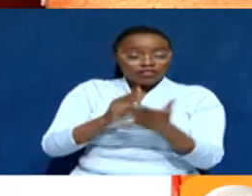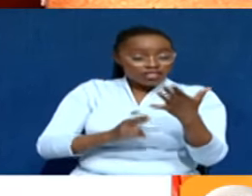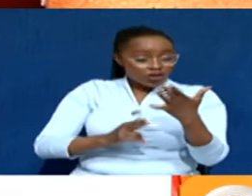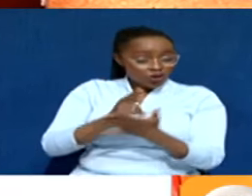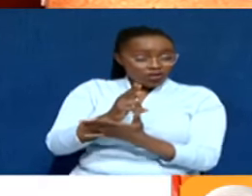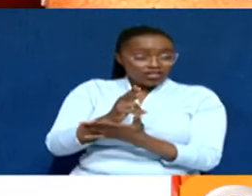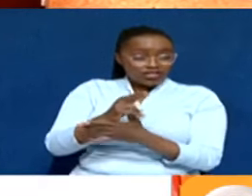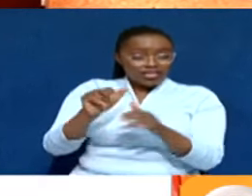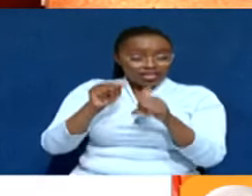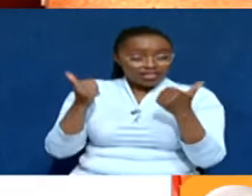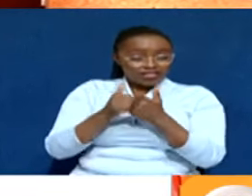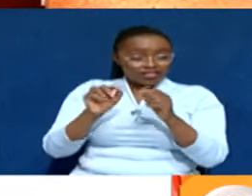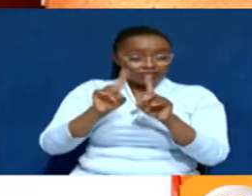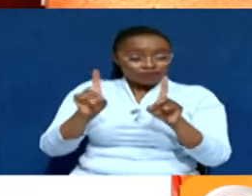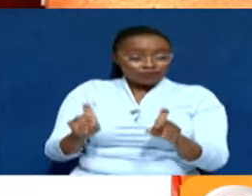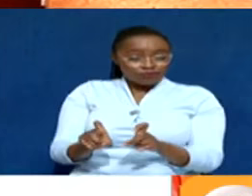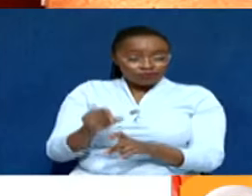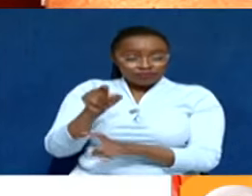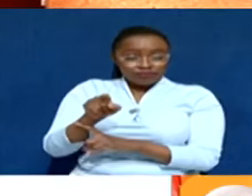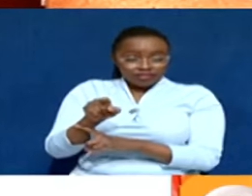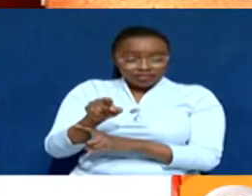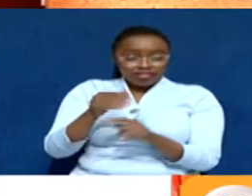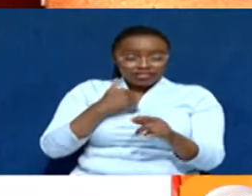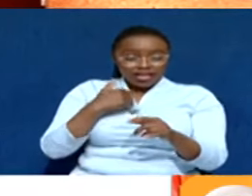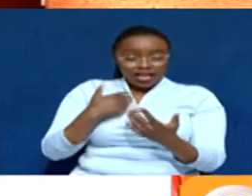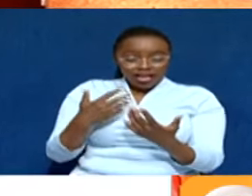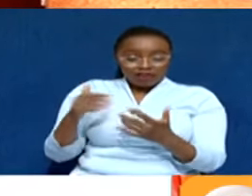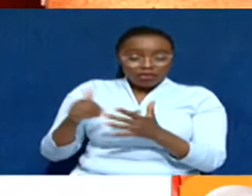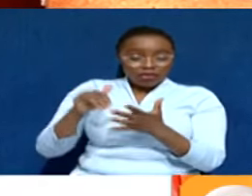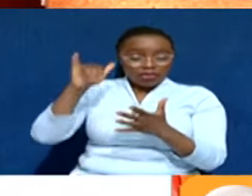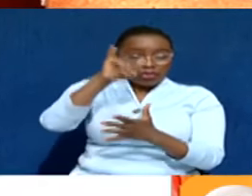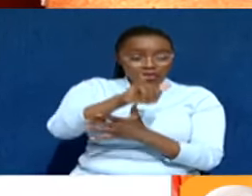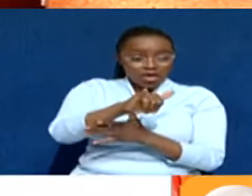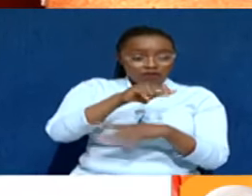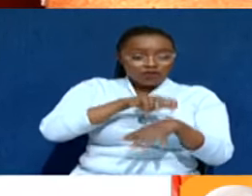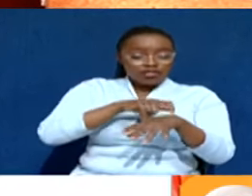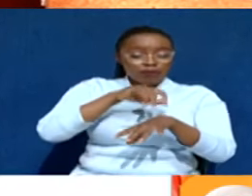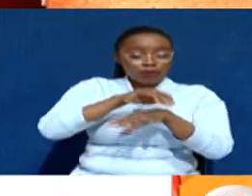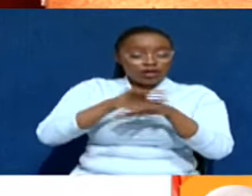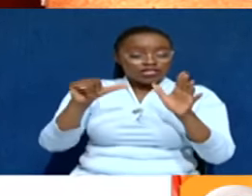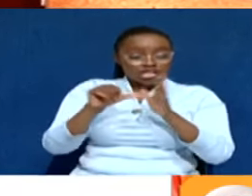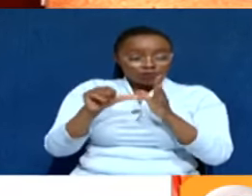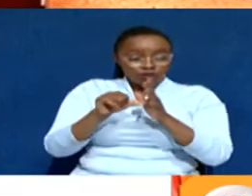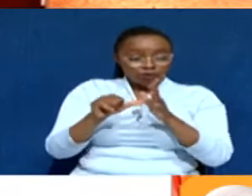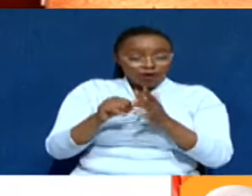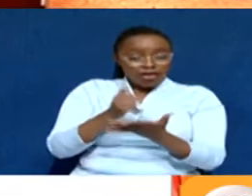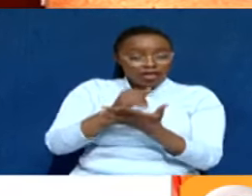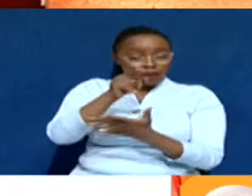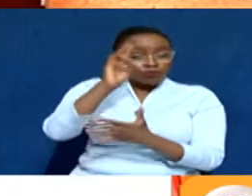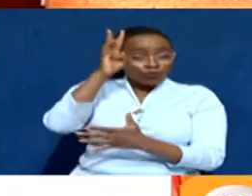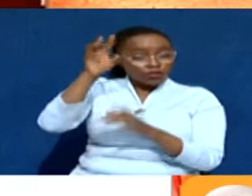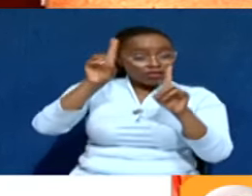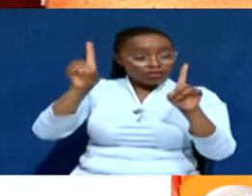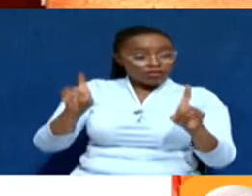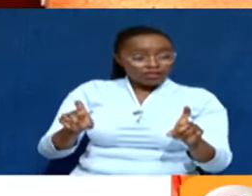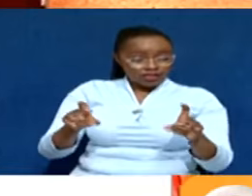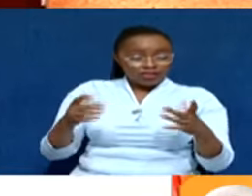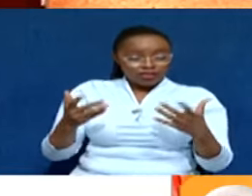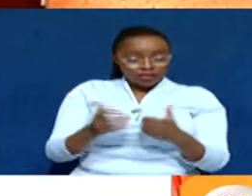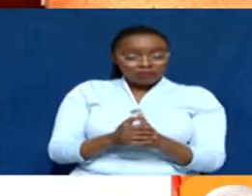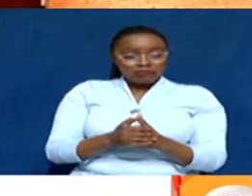genuine? Is that agent ikikupeleka, ukipata shida, itakusaidia?